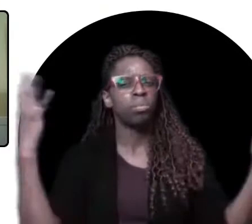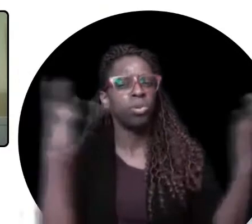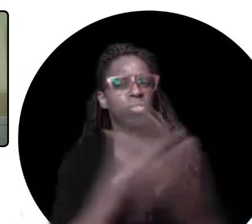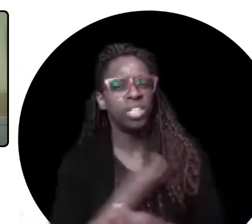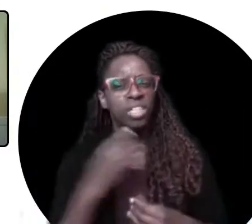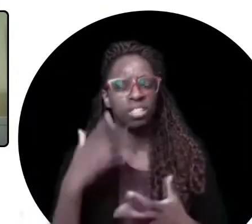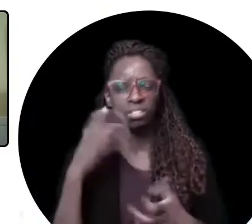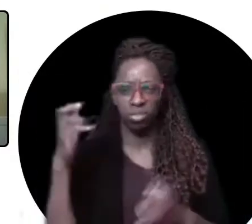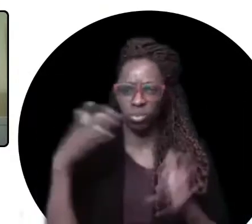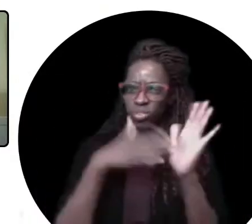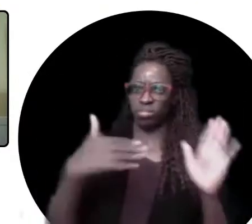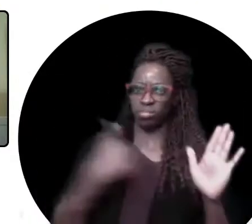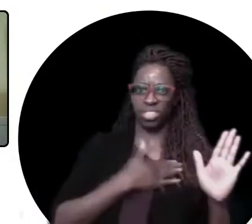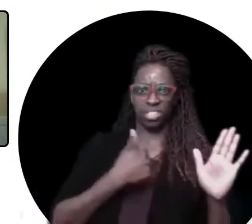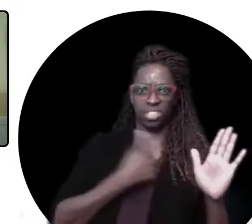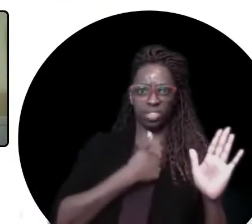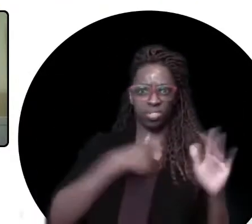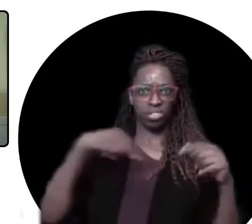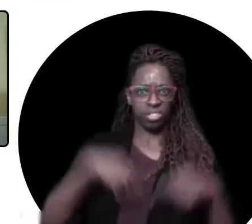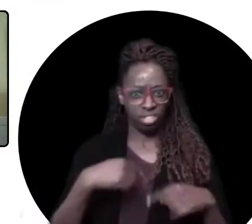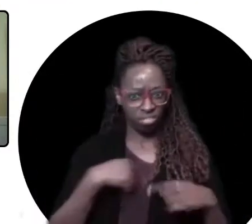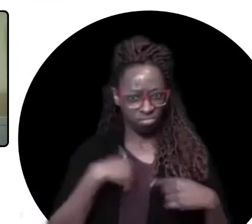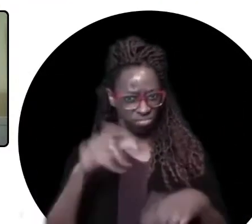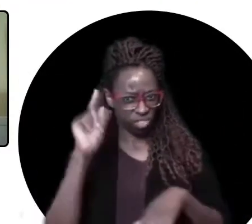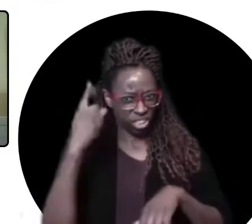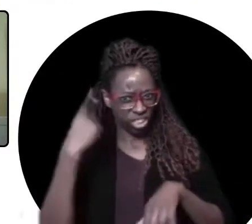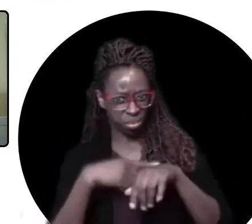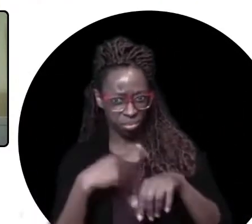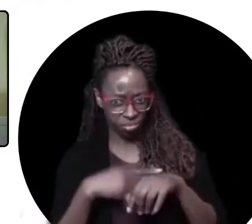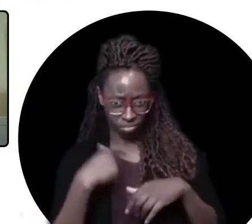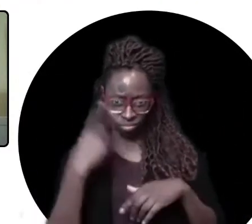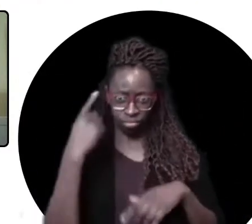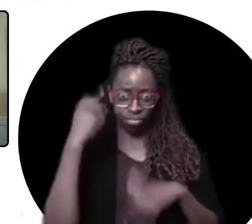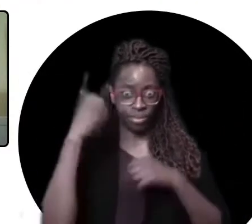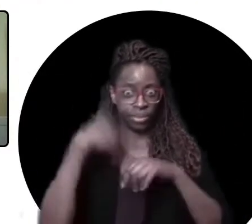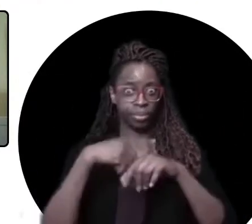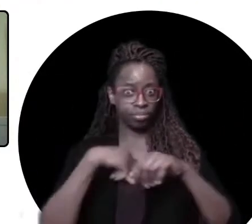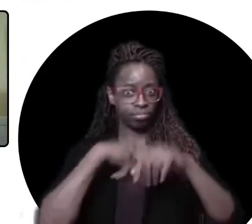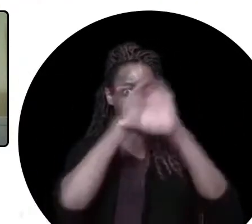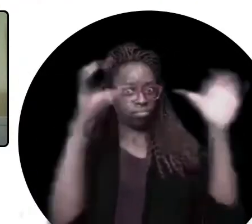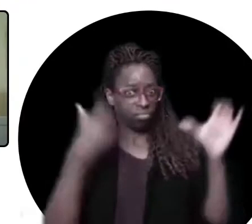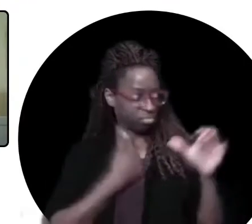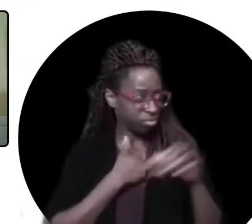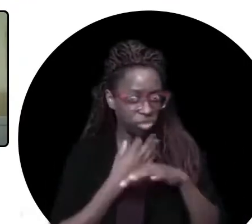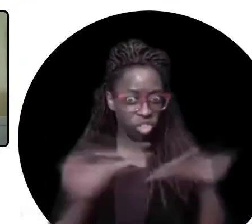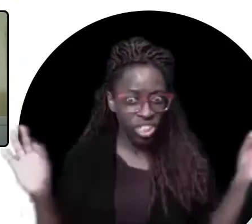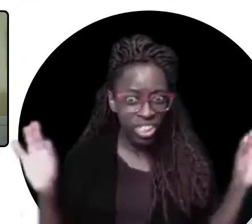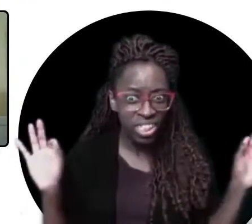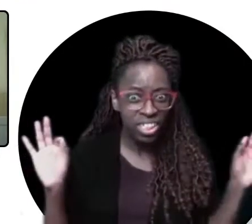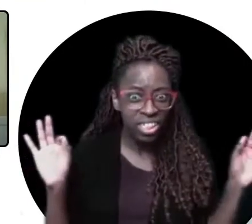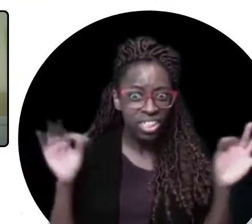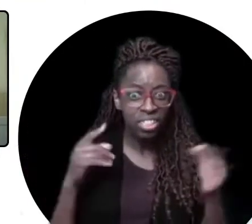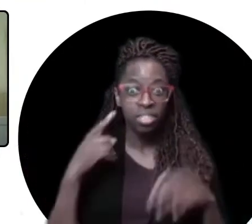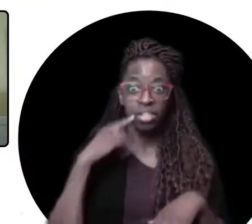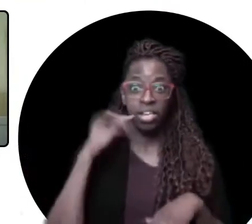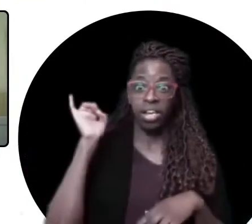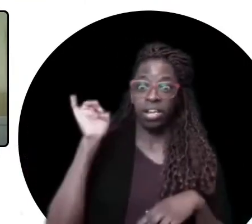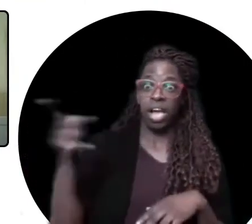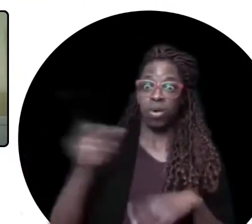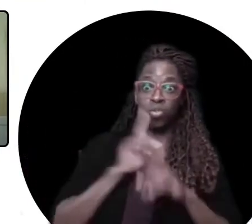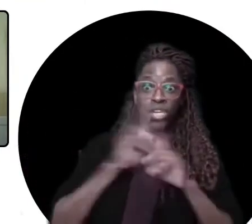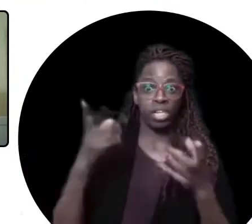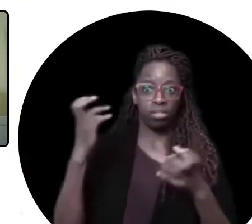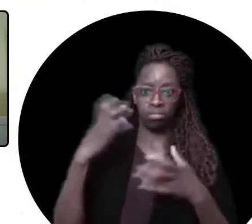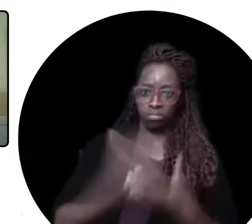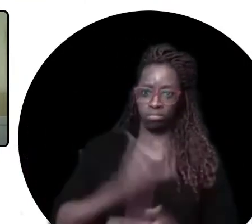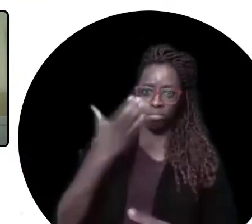really in reading a poem and watching a picture, and that was sort of like the thing.